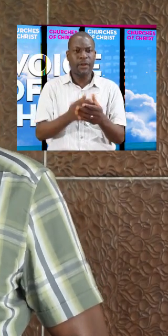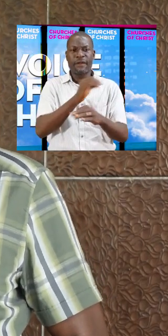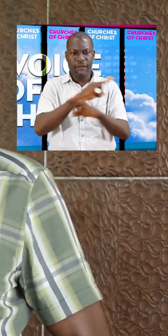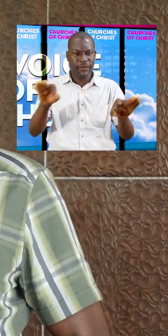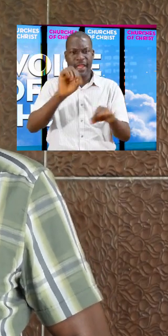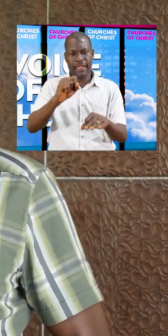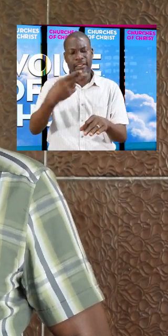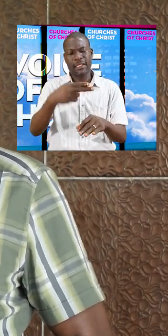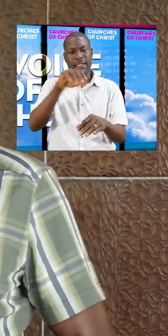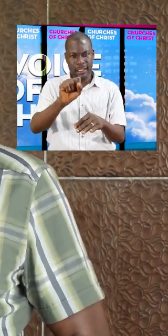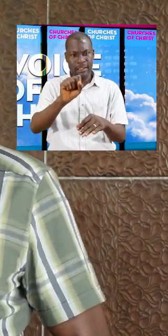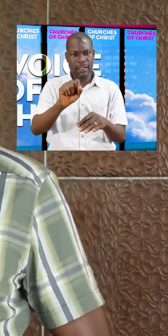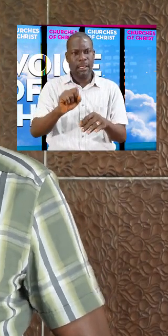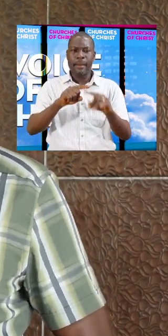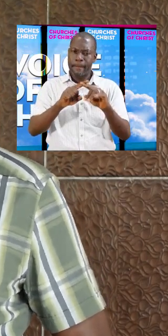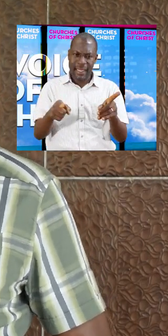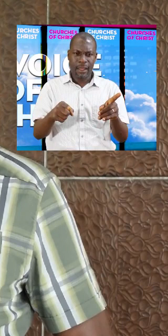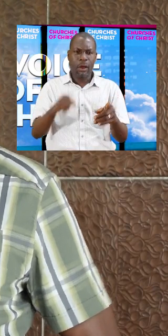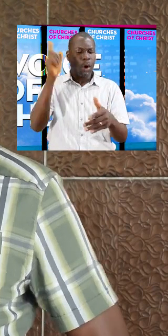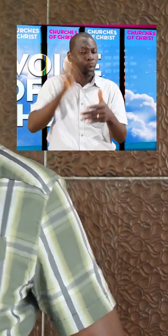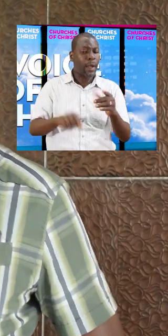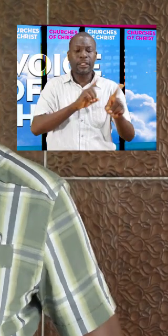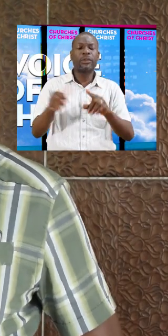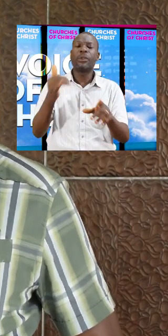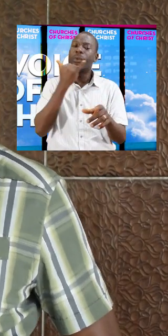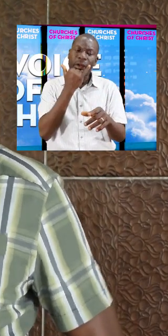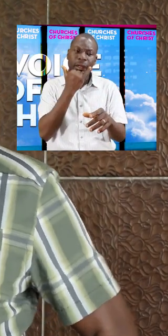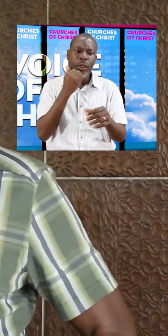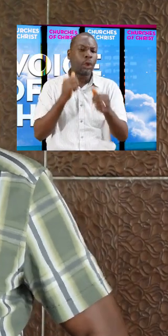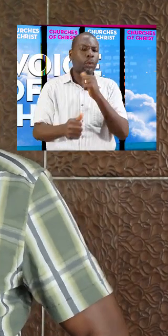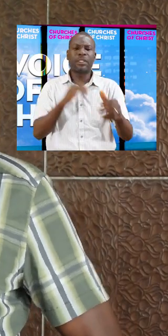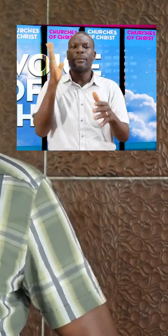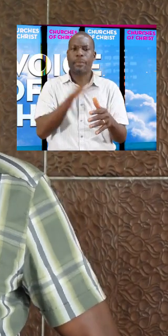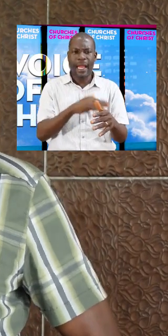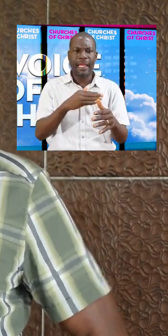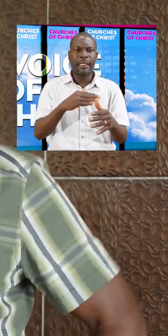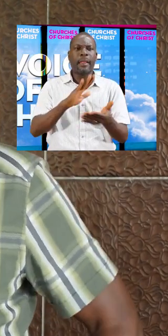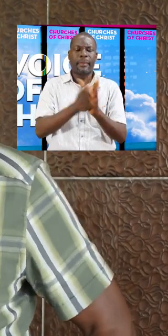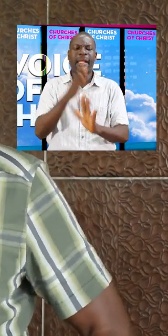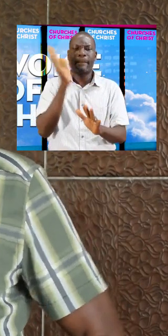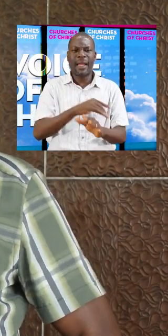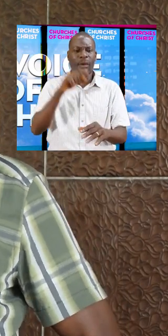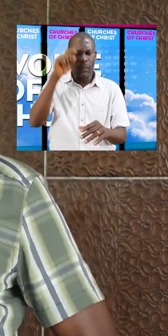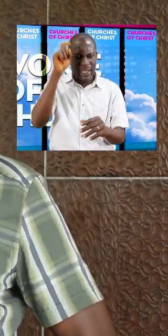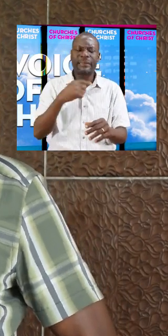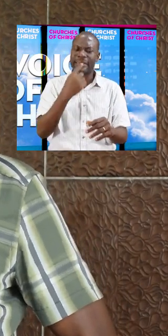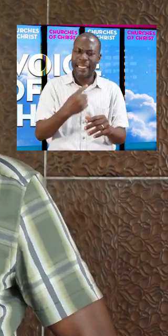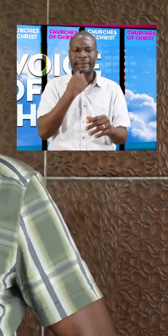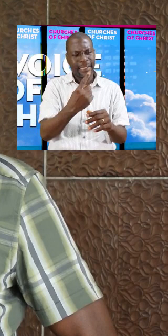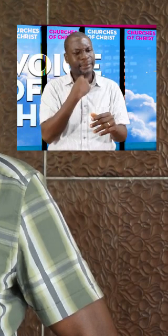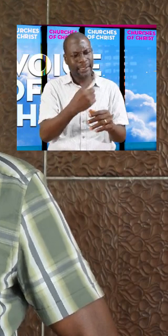ene aka ho asemi. Na nia waya emwa ema dia no enkoso nso no yaka ho asam